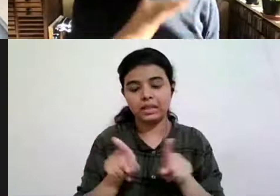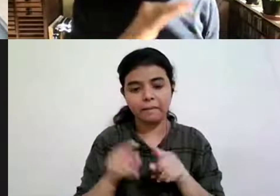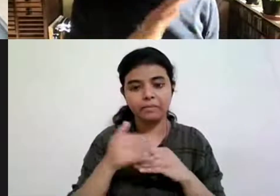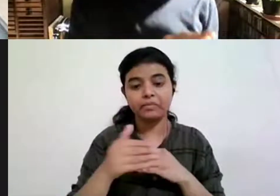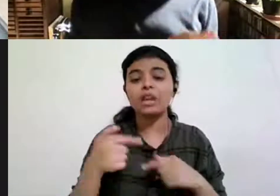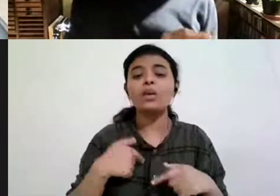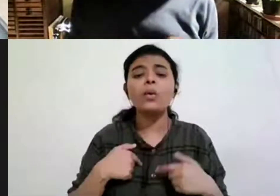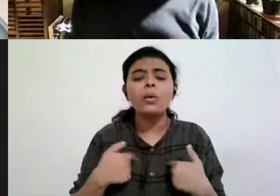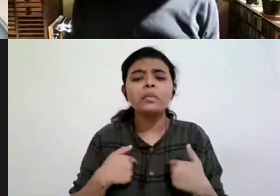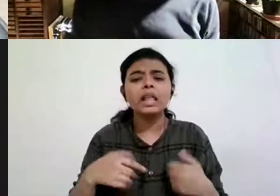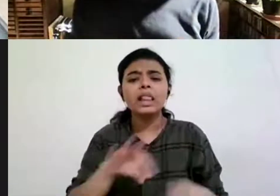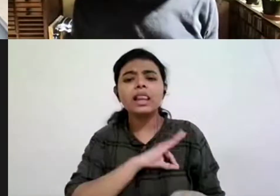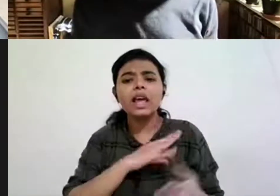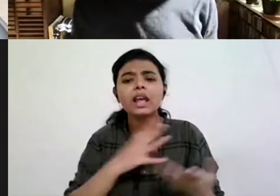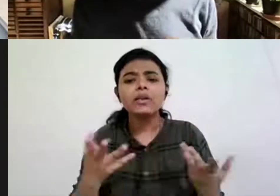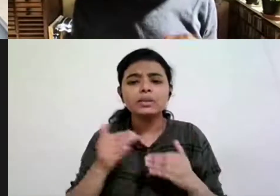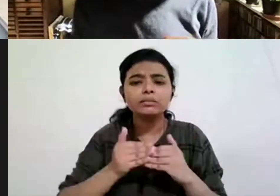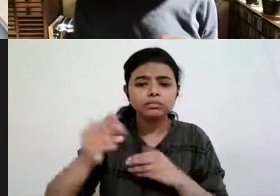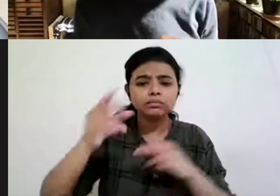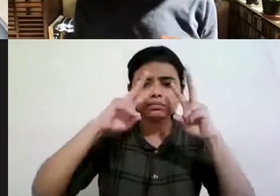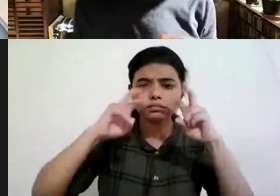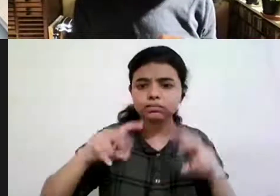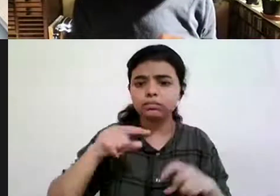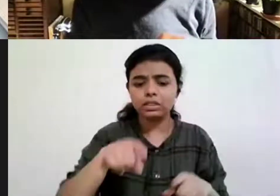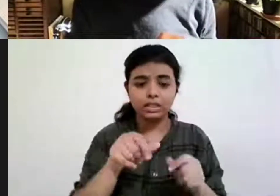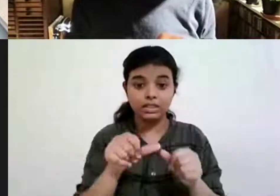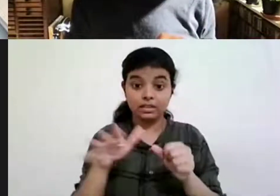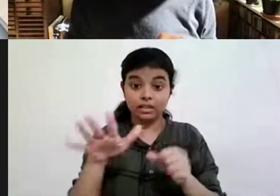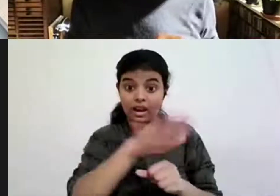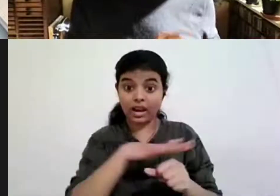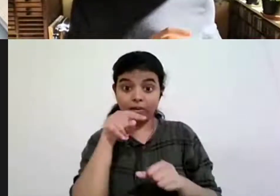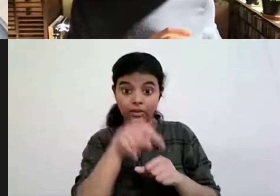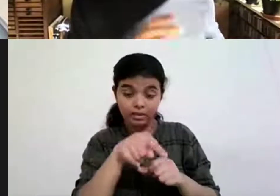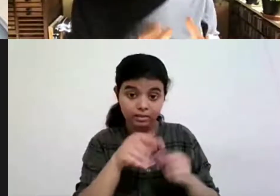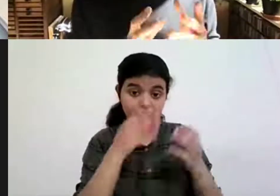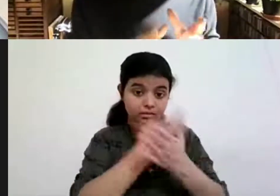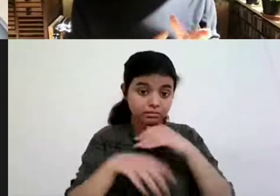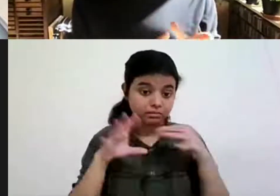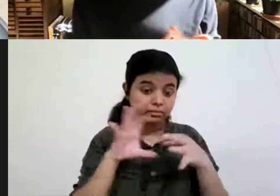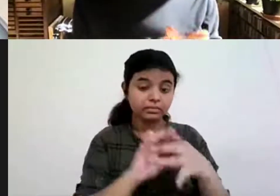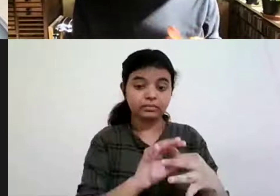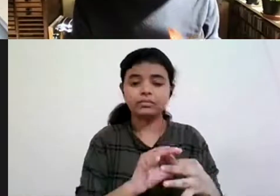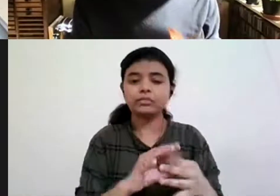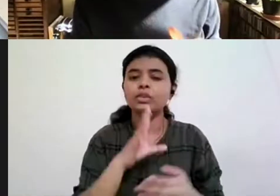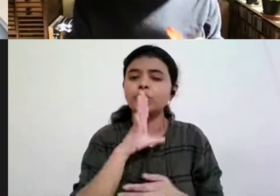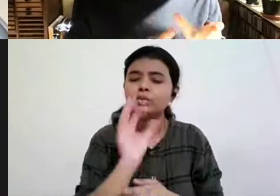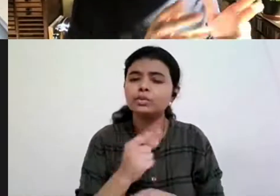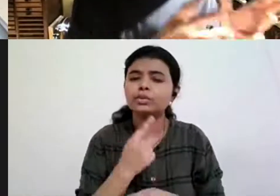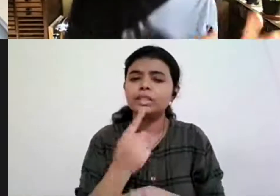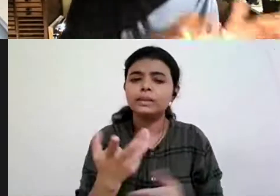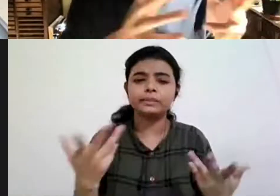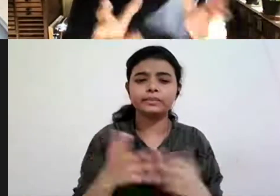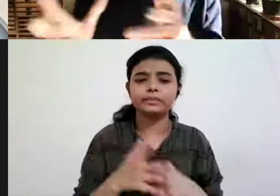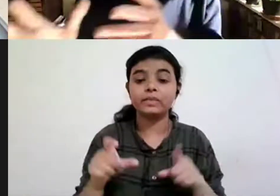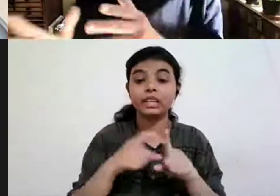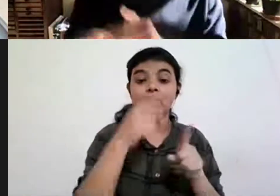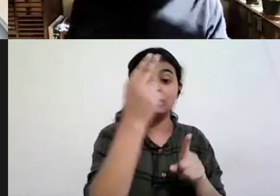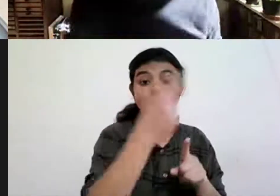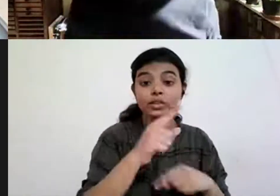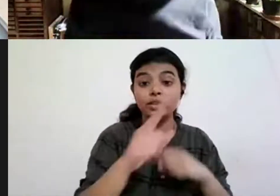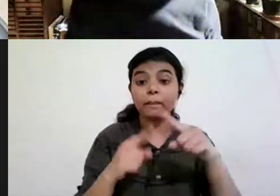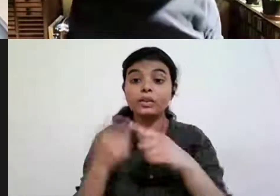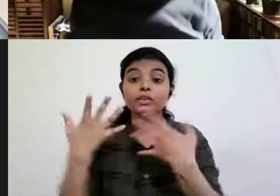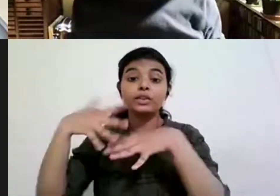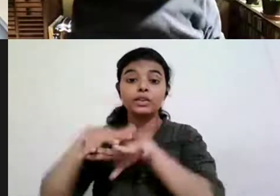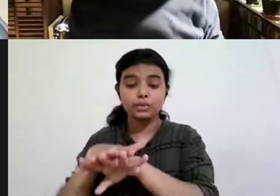taste, far too little research done in this area. And there's too little said about design and